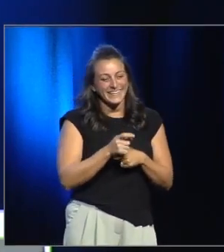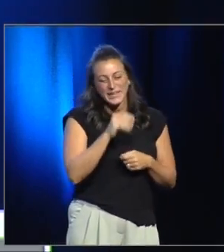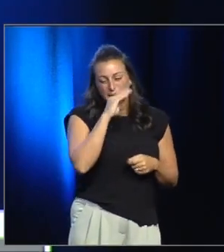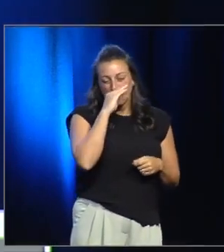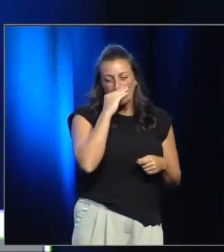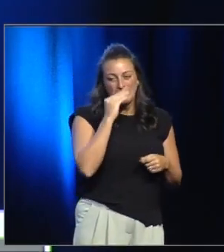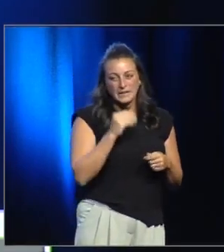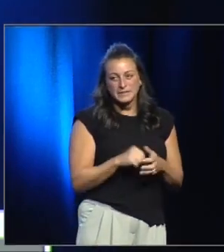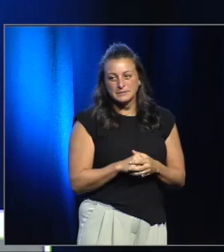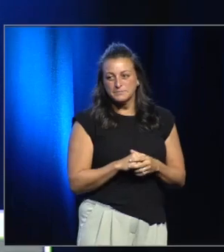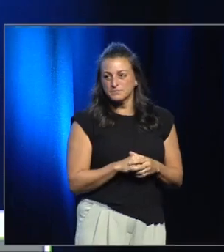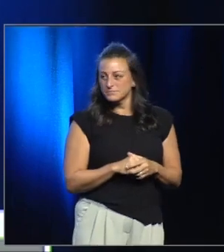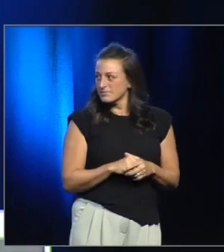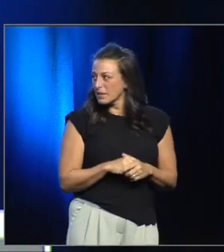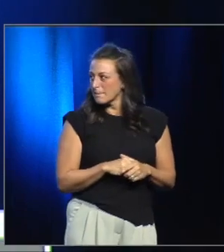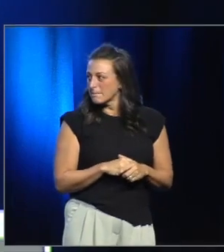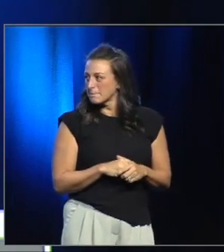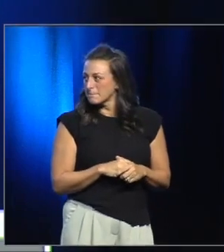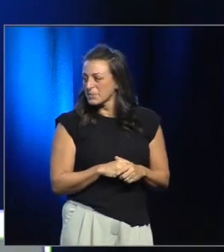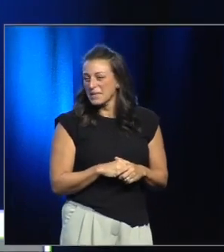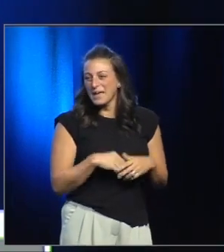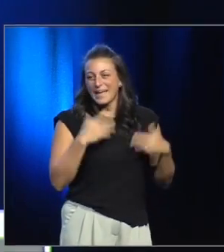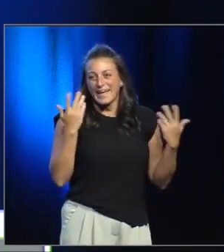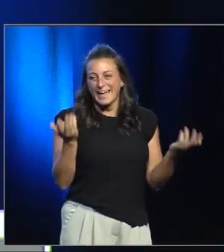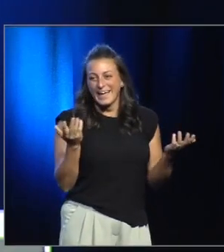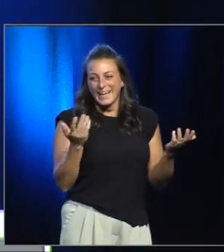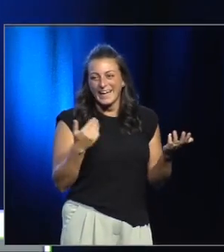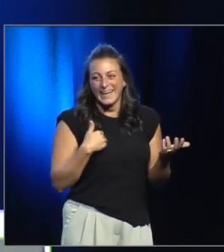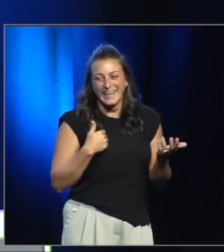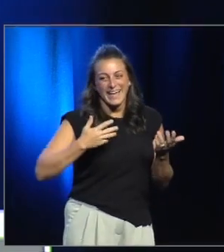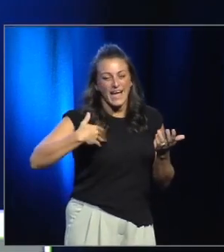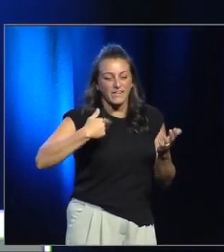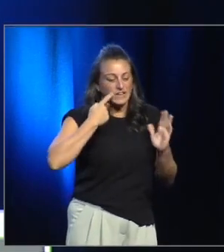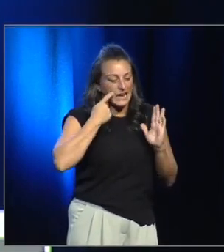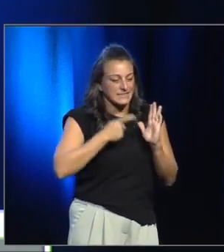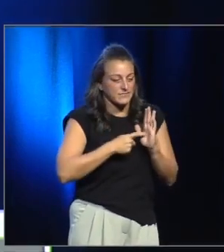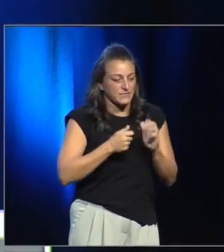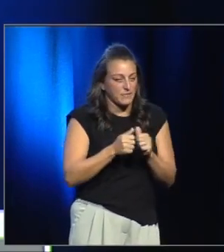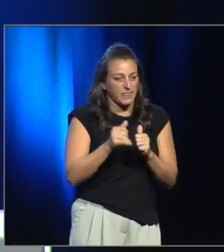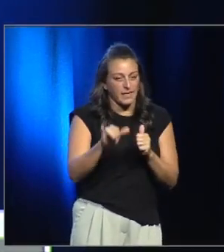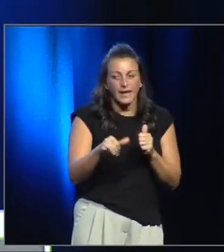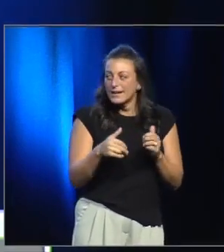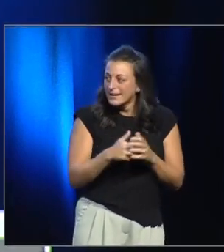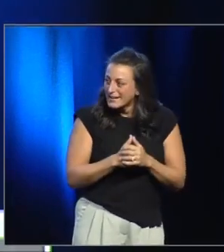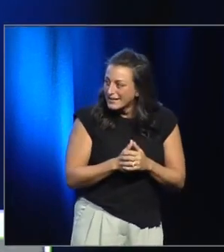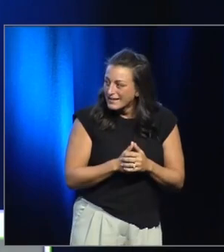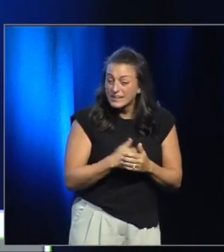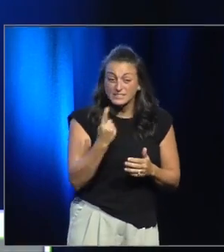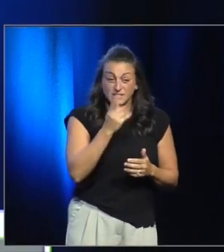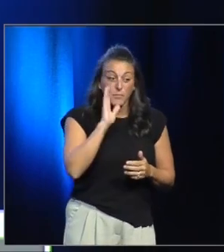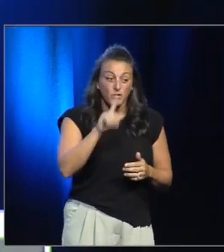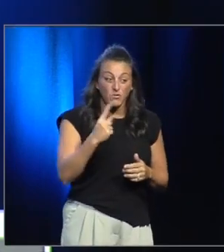That's a bit mean. I probably won't go down to 5 because I think Simon's going to get the hook and pull me off.